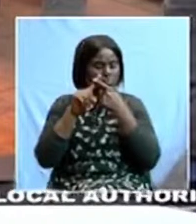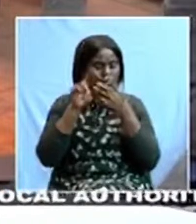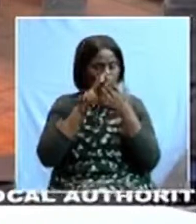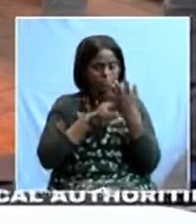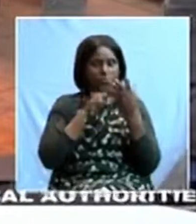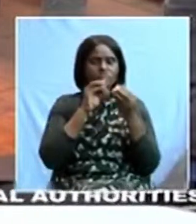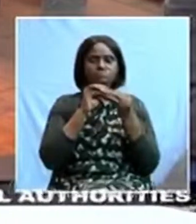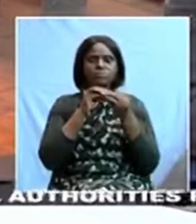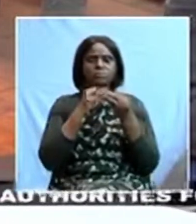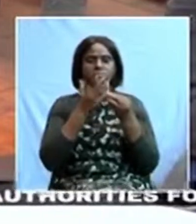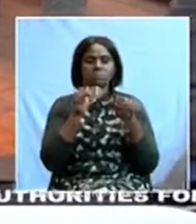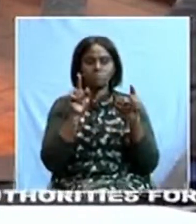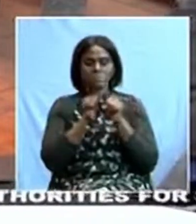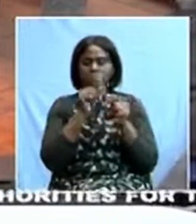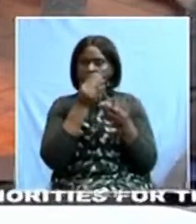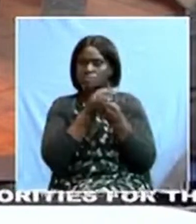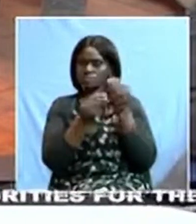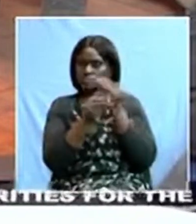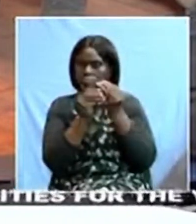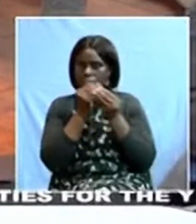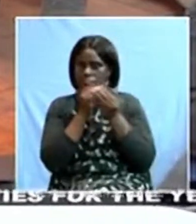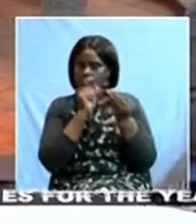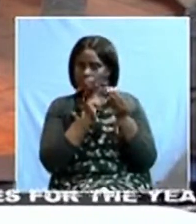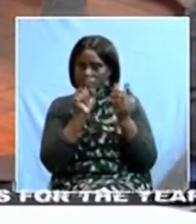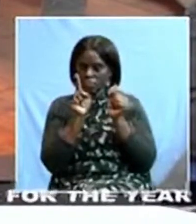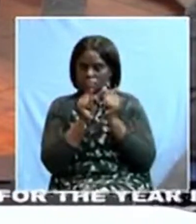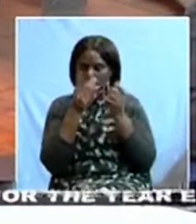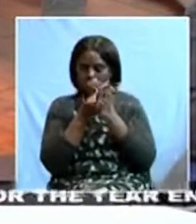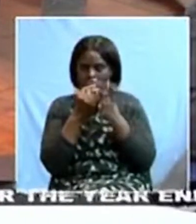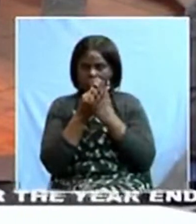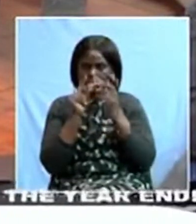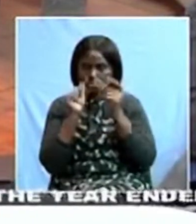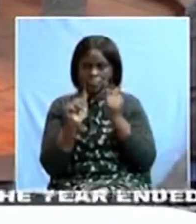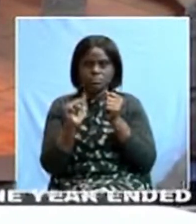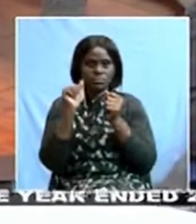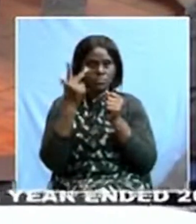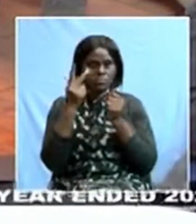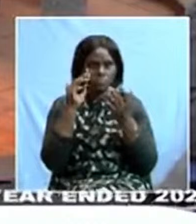report that the statutory obligations amounting to